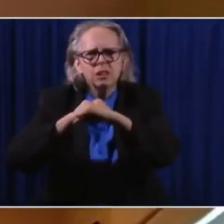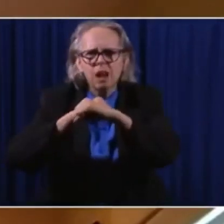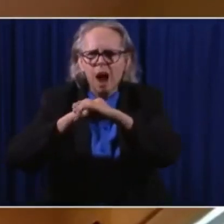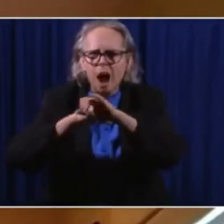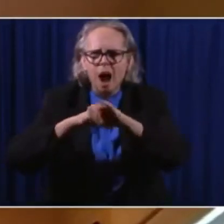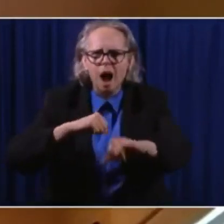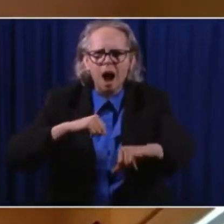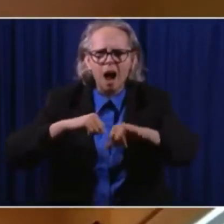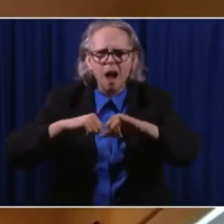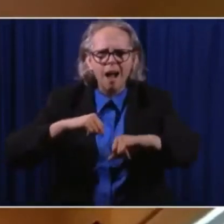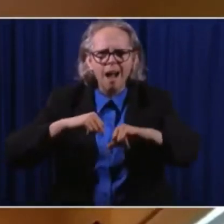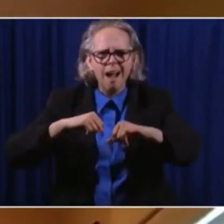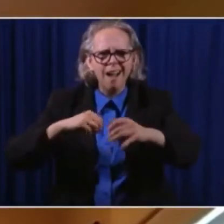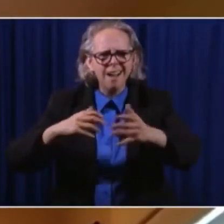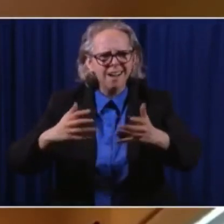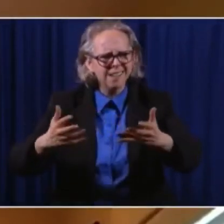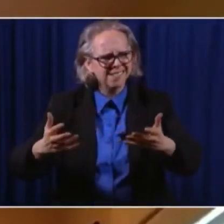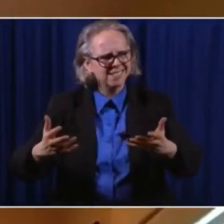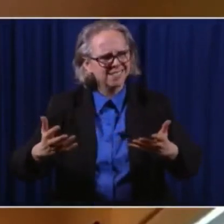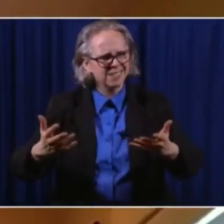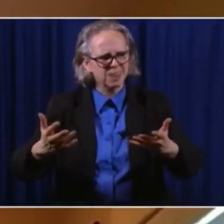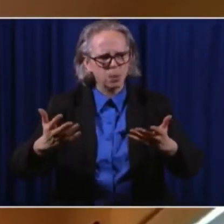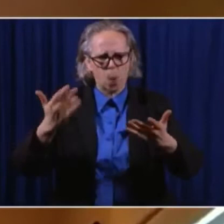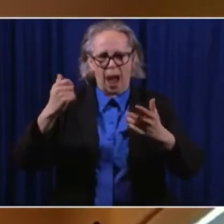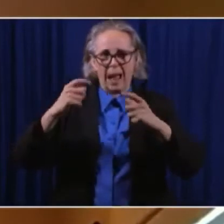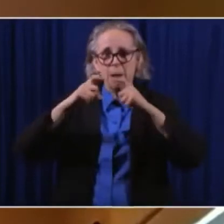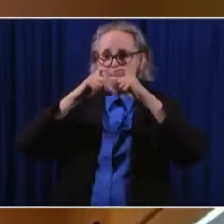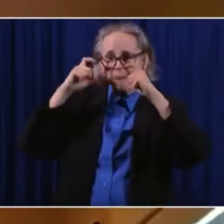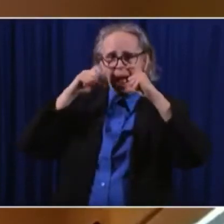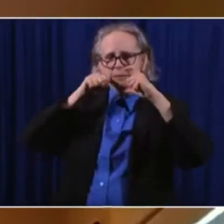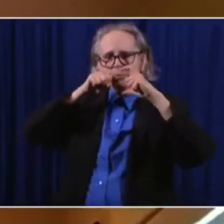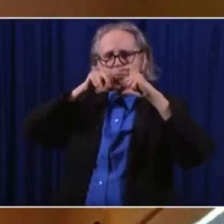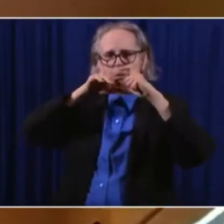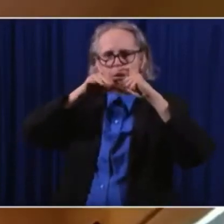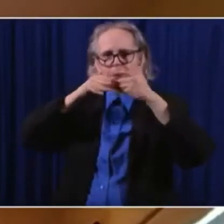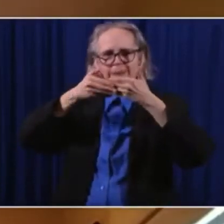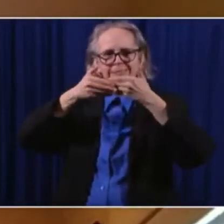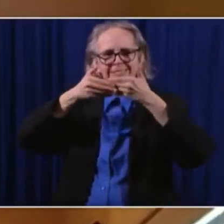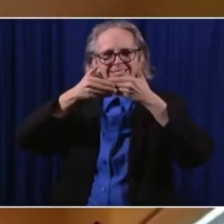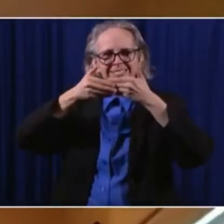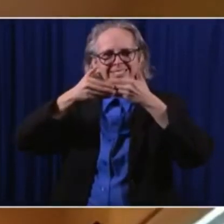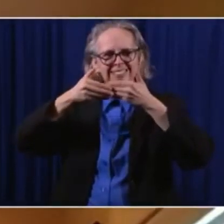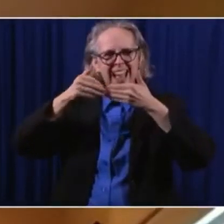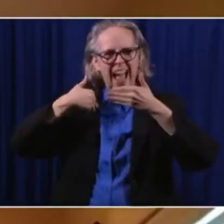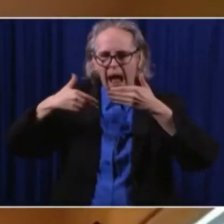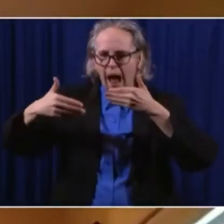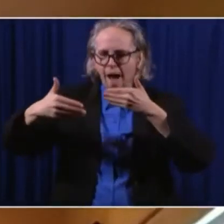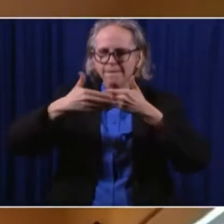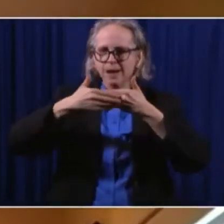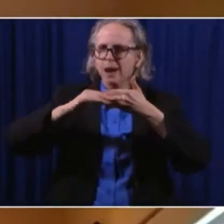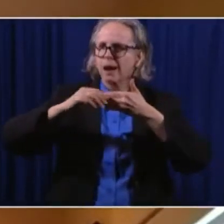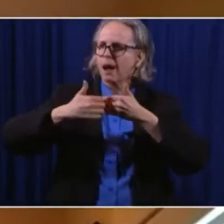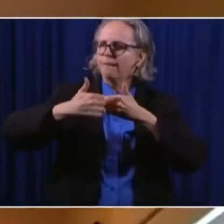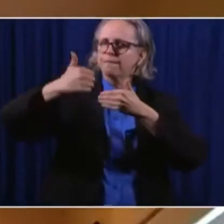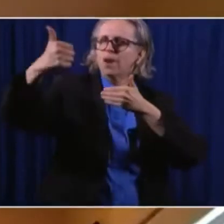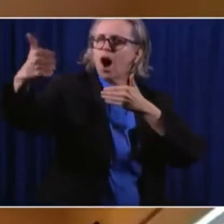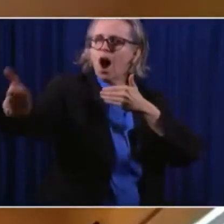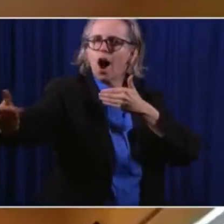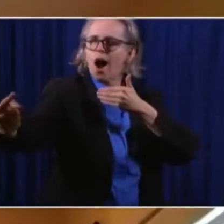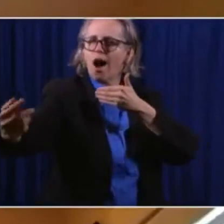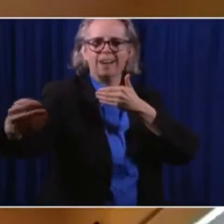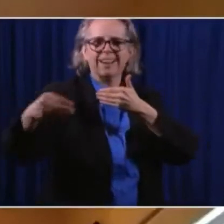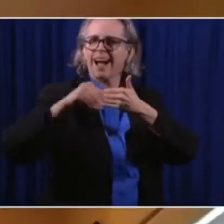mask limits your respiratory droplet spray, and keeping your distance makes it harder to share the virus. Today, we